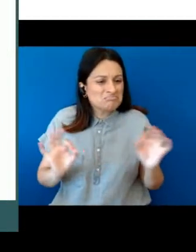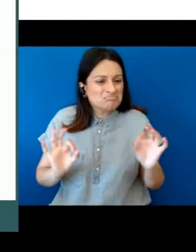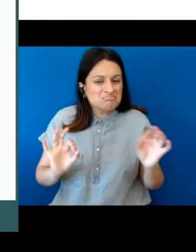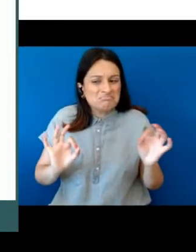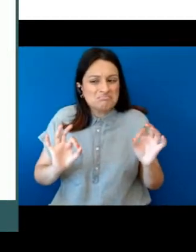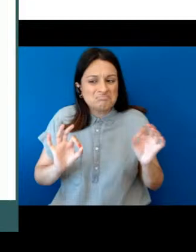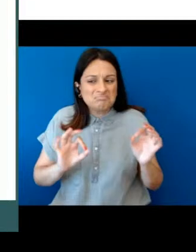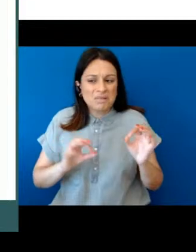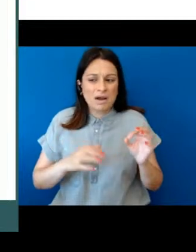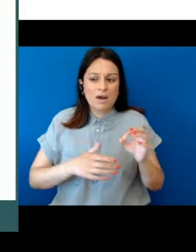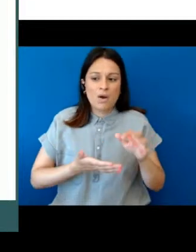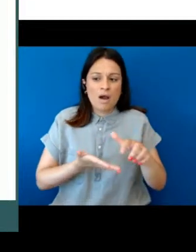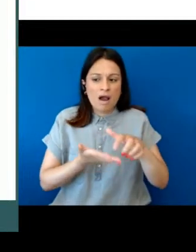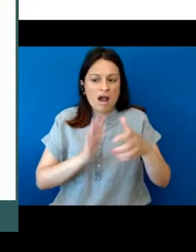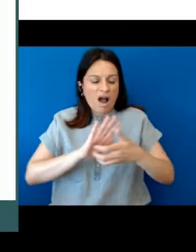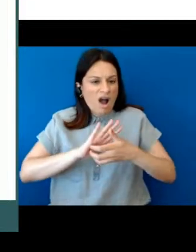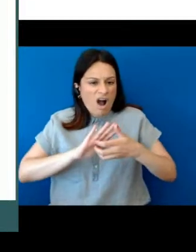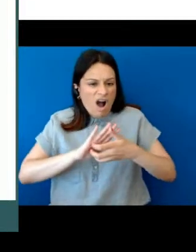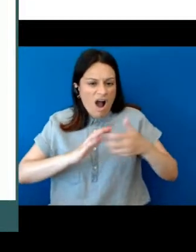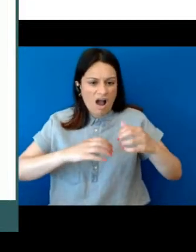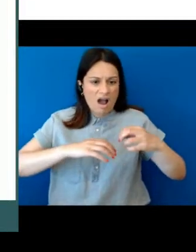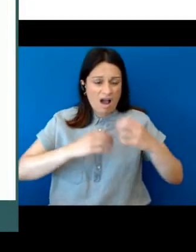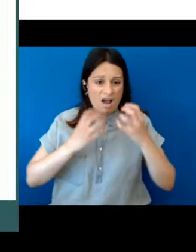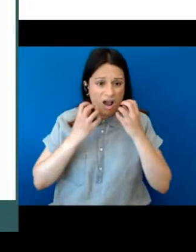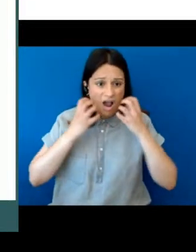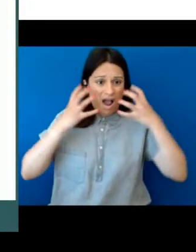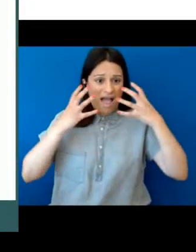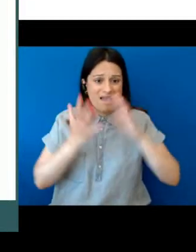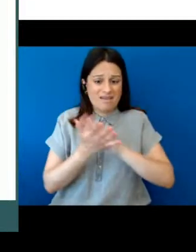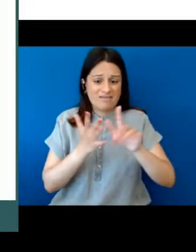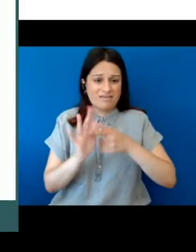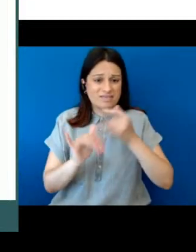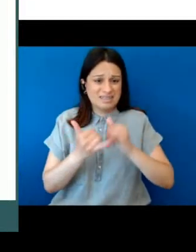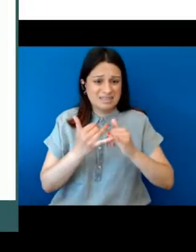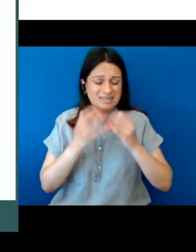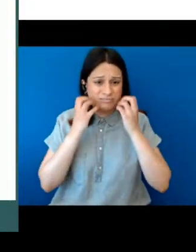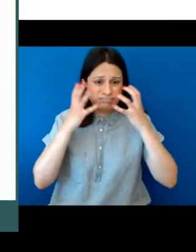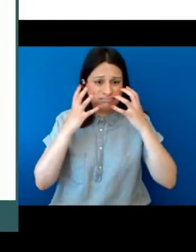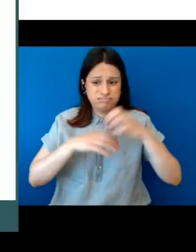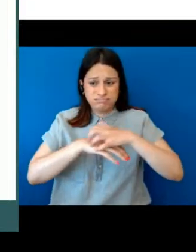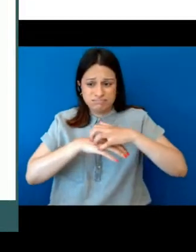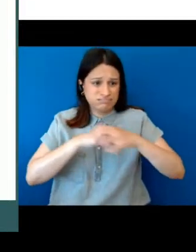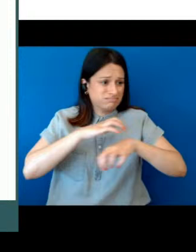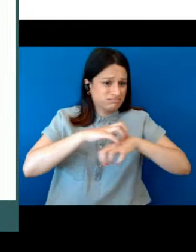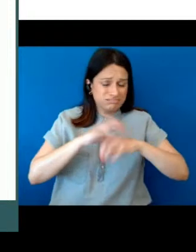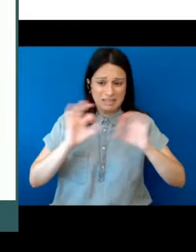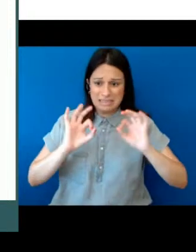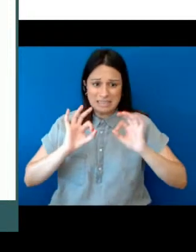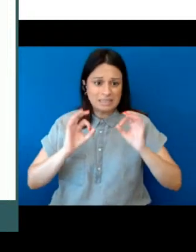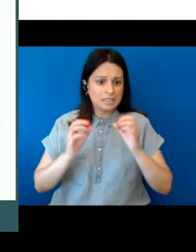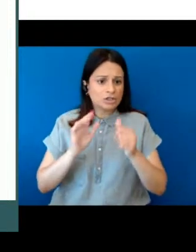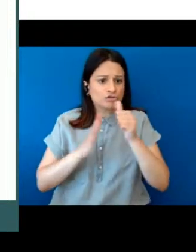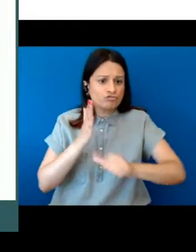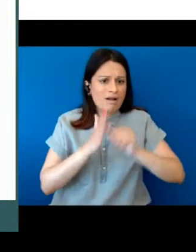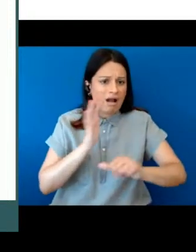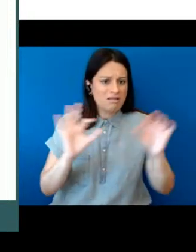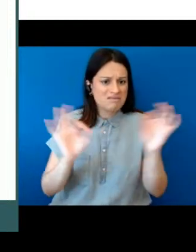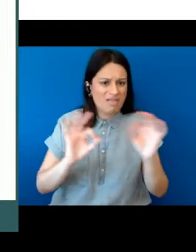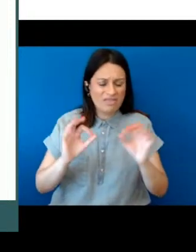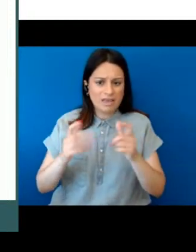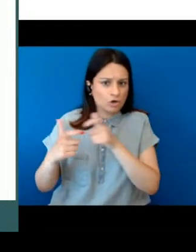weeks or months. The hives are there every single day without any symptoms, and there's no consistent triggers.